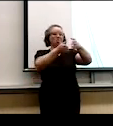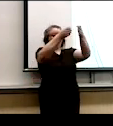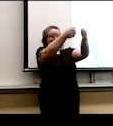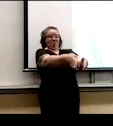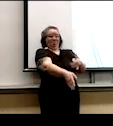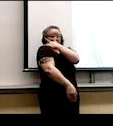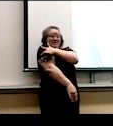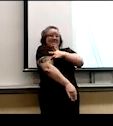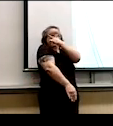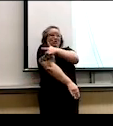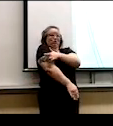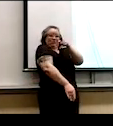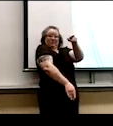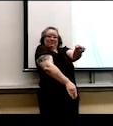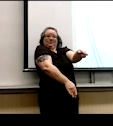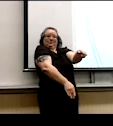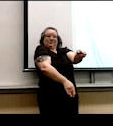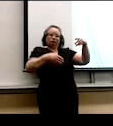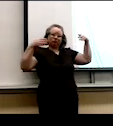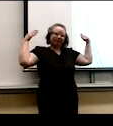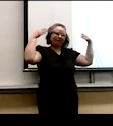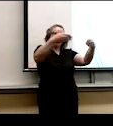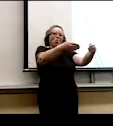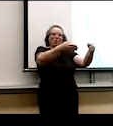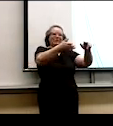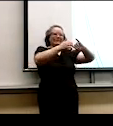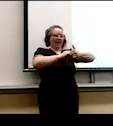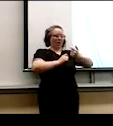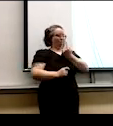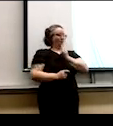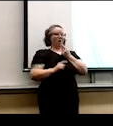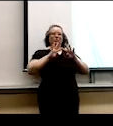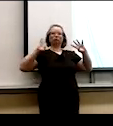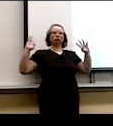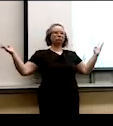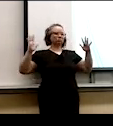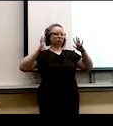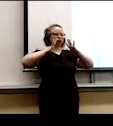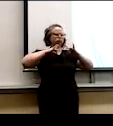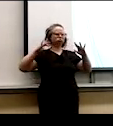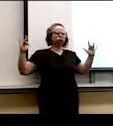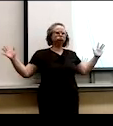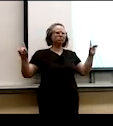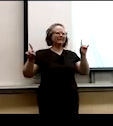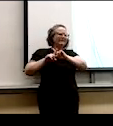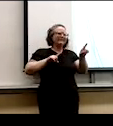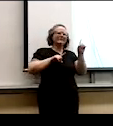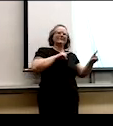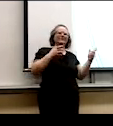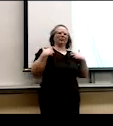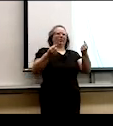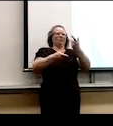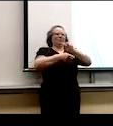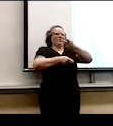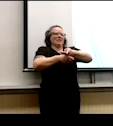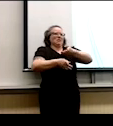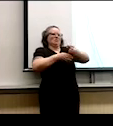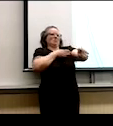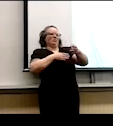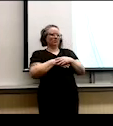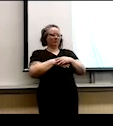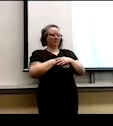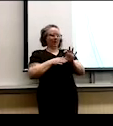Because all of these people have different likes and dislikes, and you create it based on who they